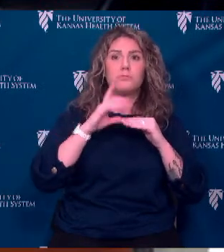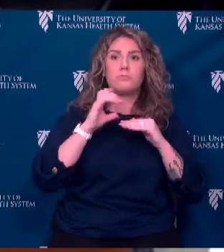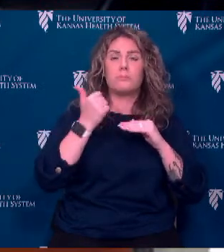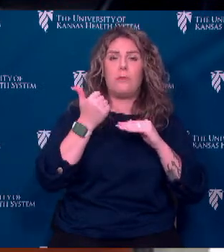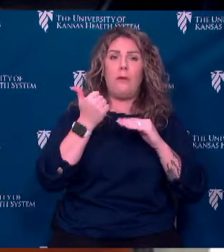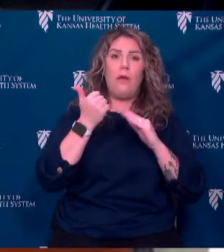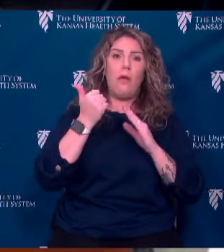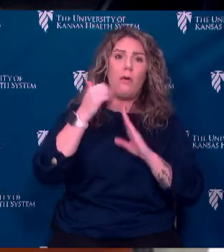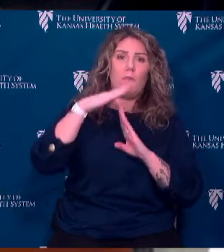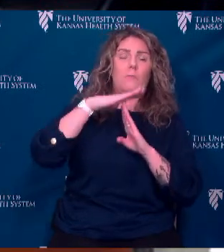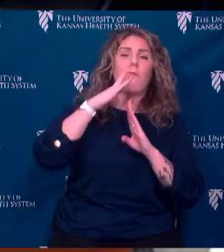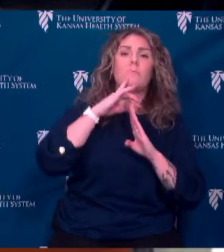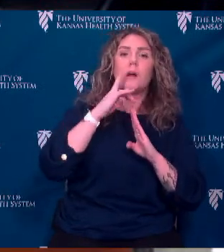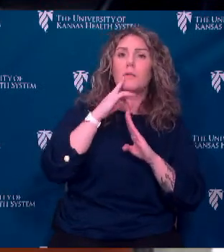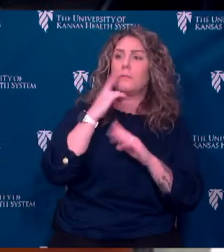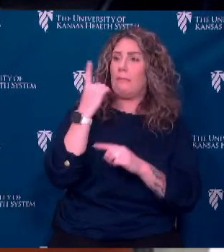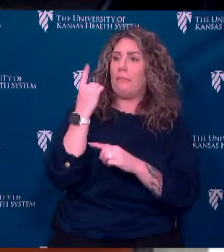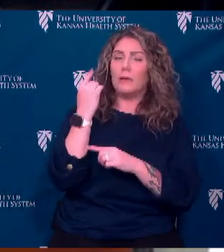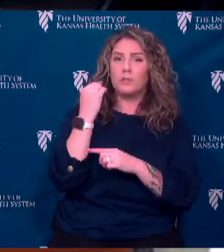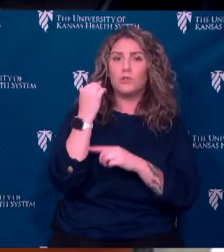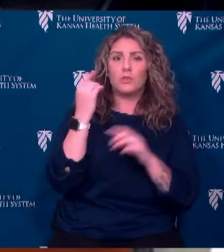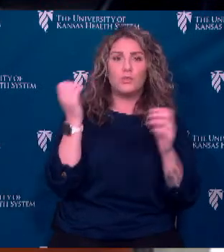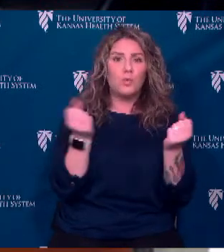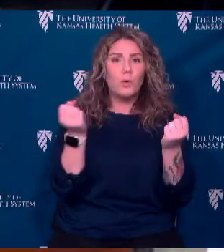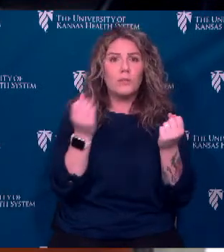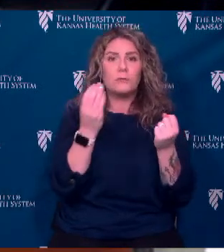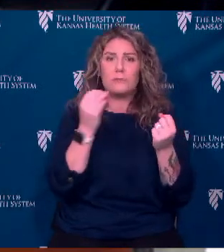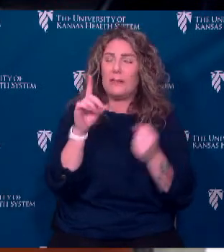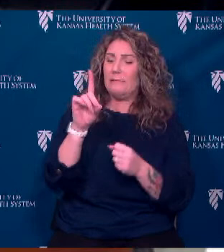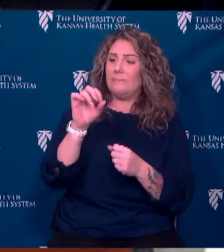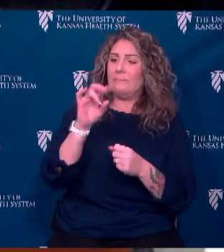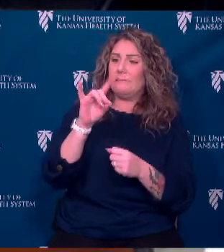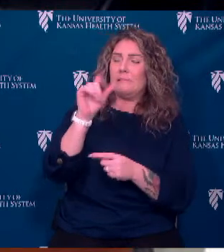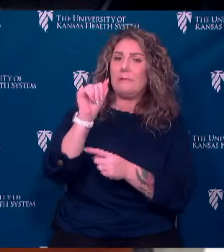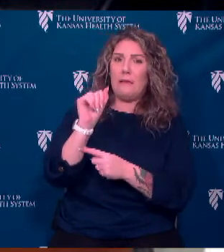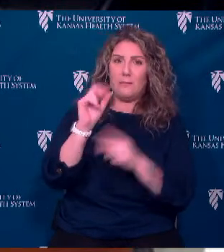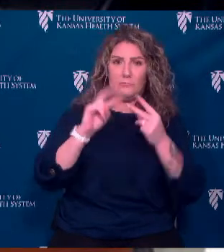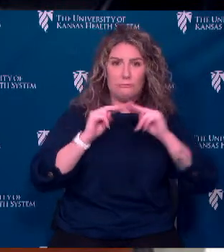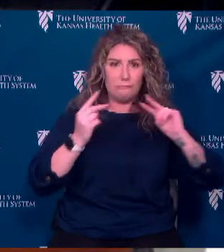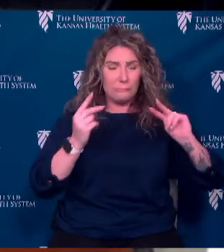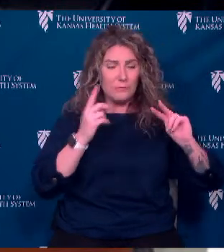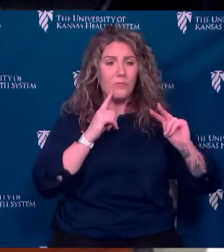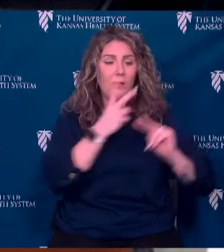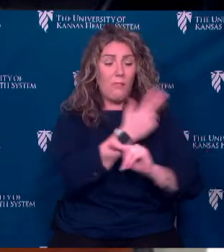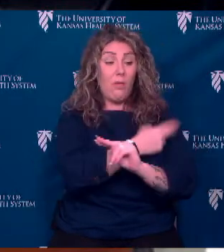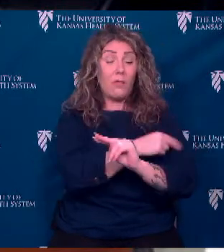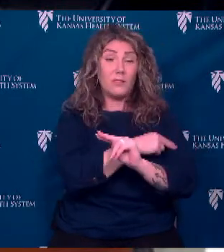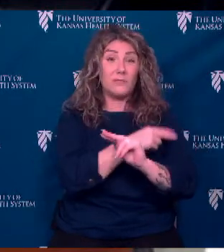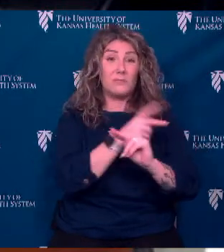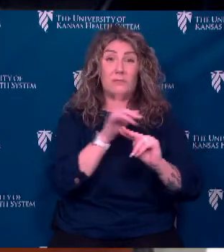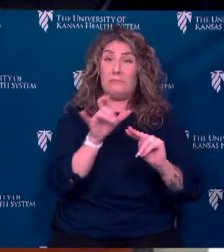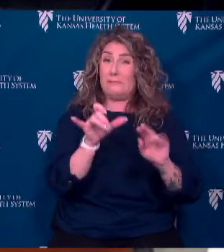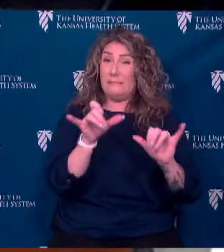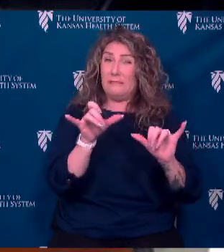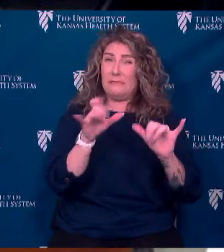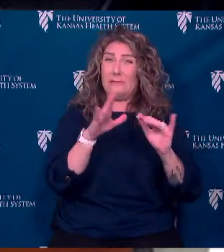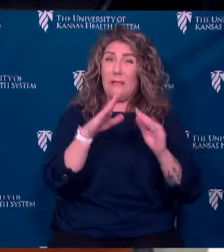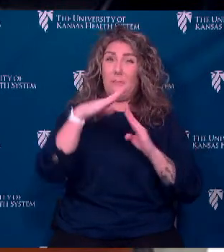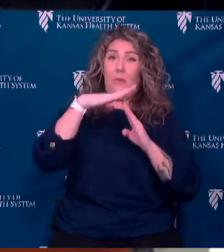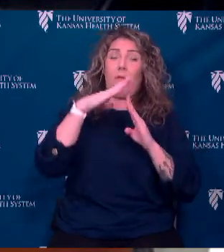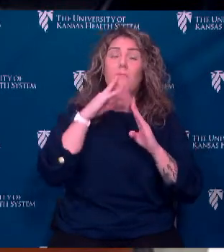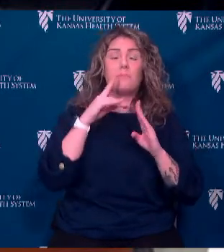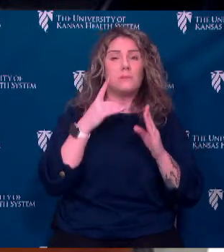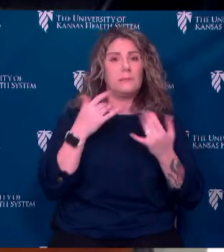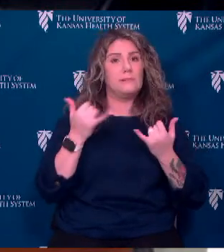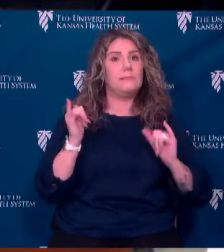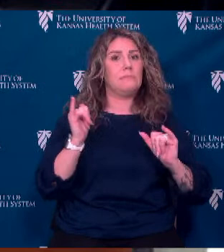during the Delta surge at the end of this past summer and early fall. And hospitalizations are right at those prior peaks. So we still have quite a ways